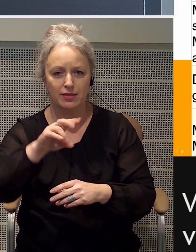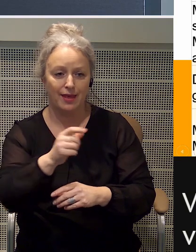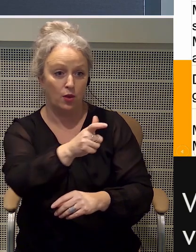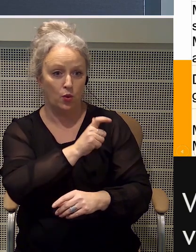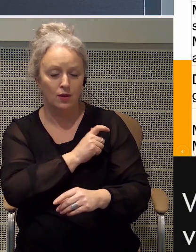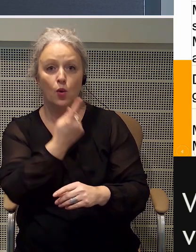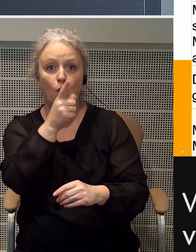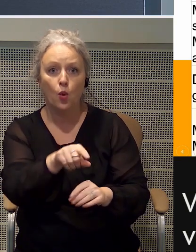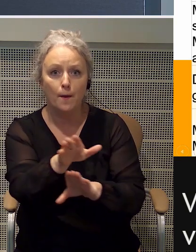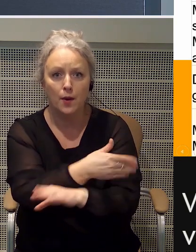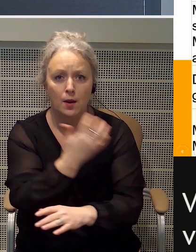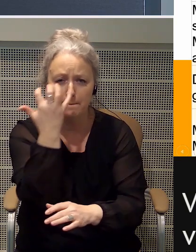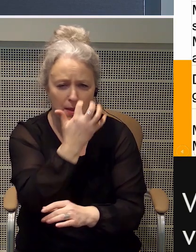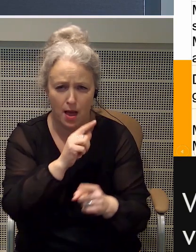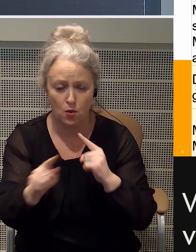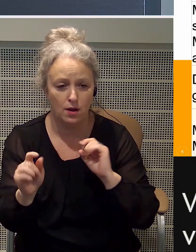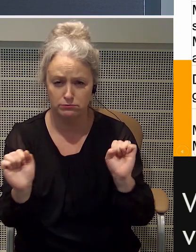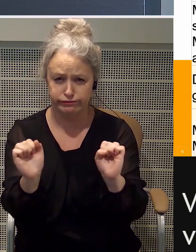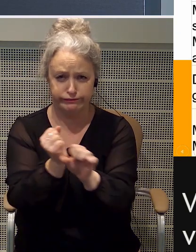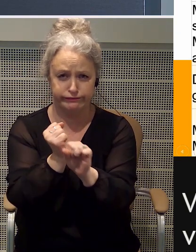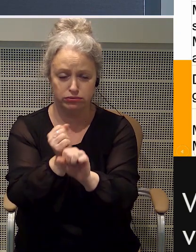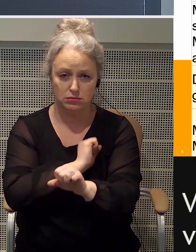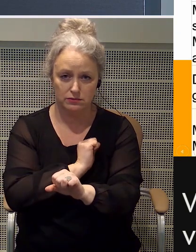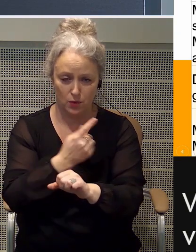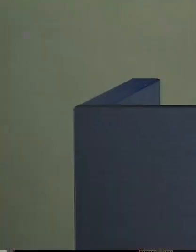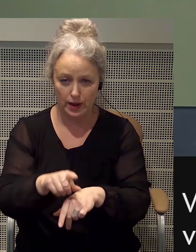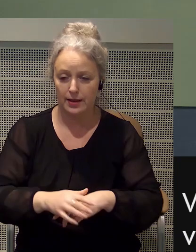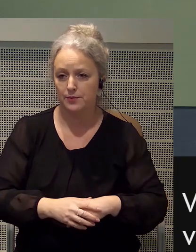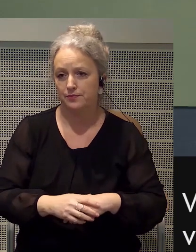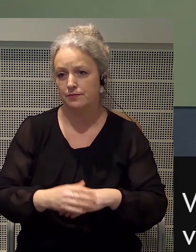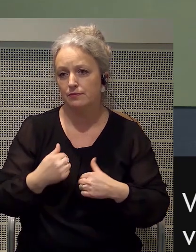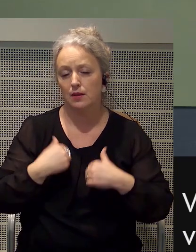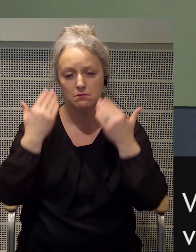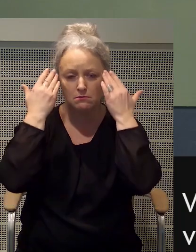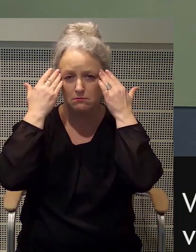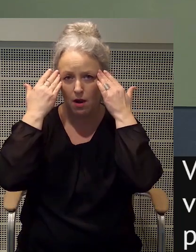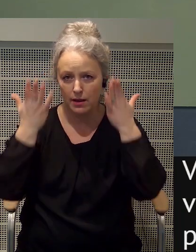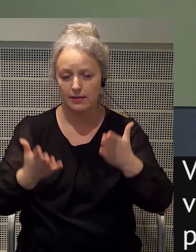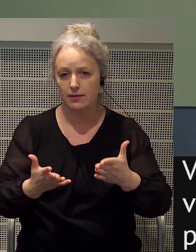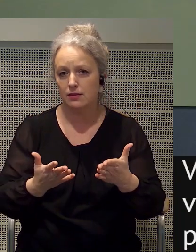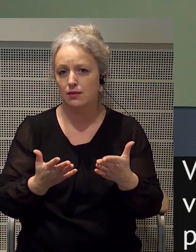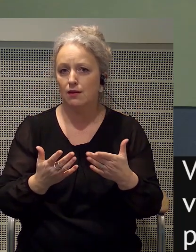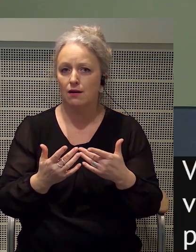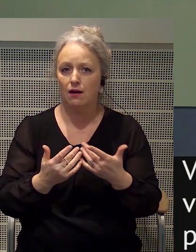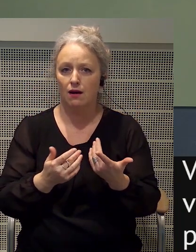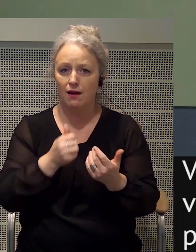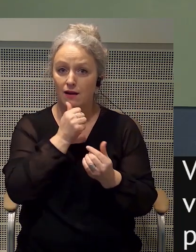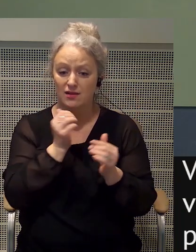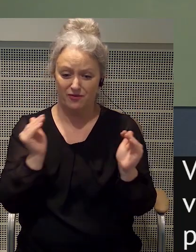us. In 1 month's time, he would become blind, so we had to act really